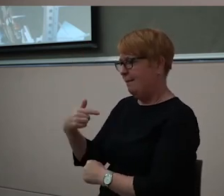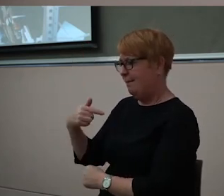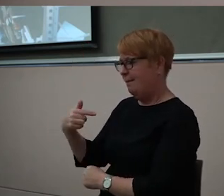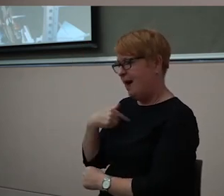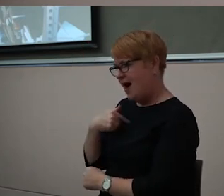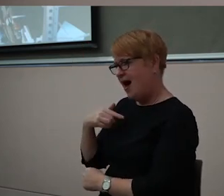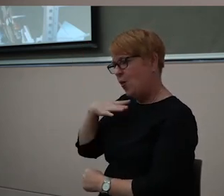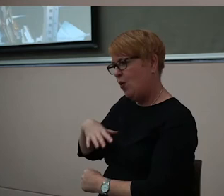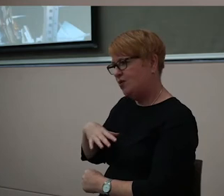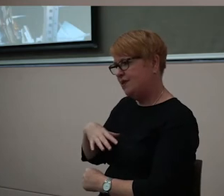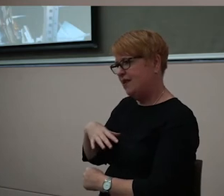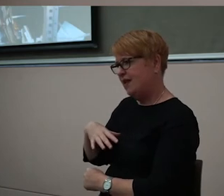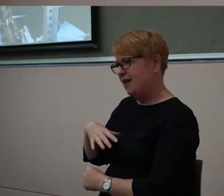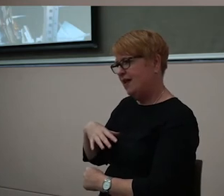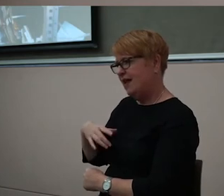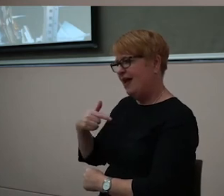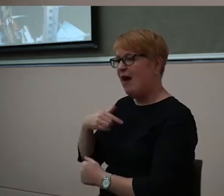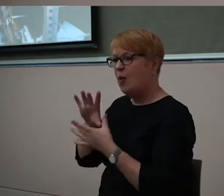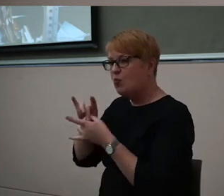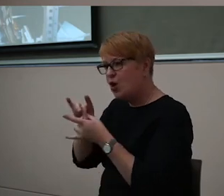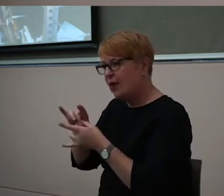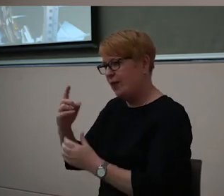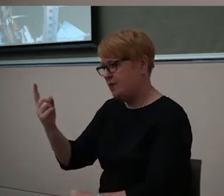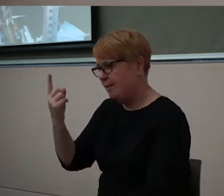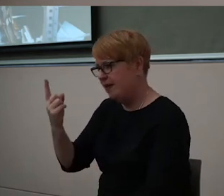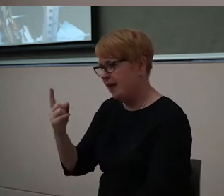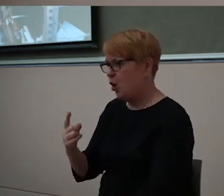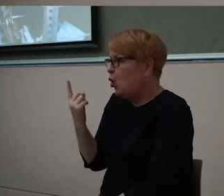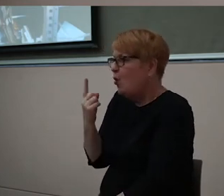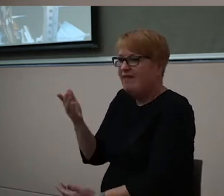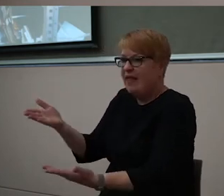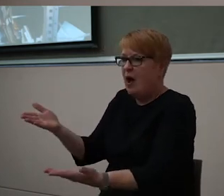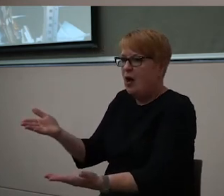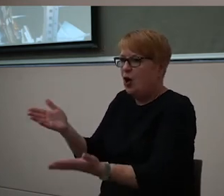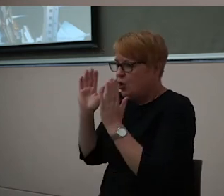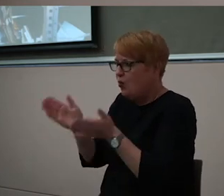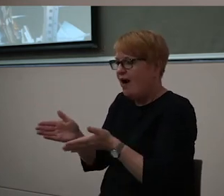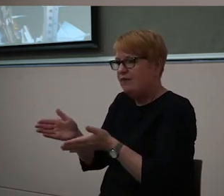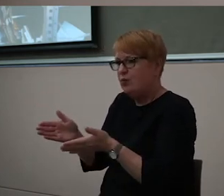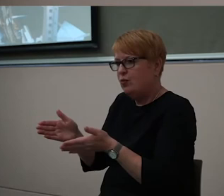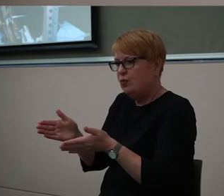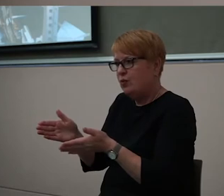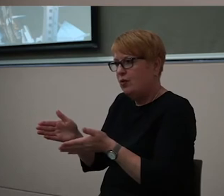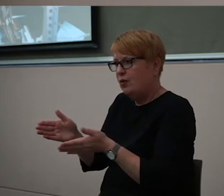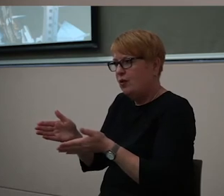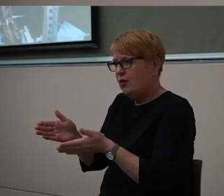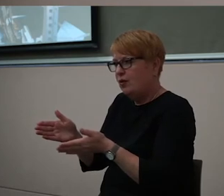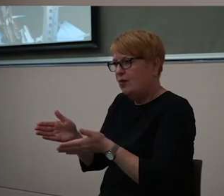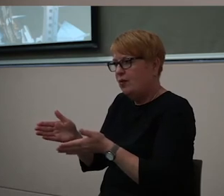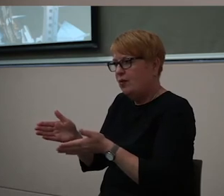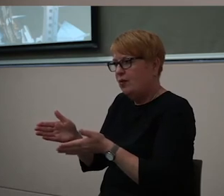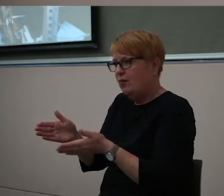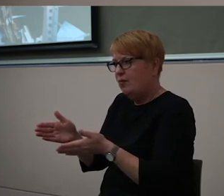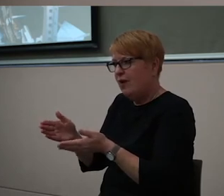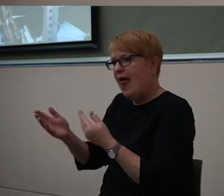in Touchstones, in, you know, your first reference was to go into the archive and to unpick, and now